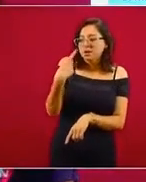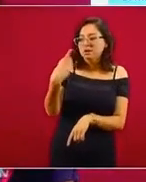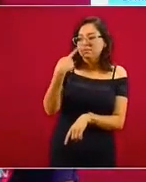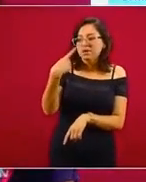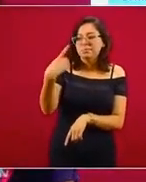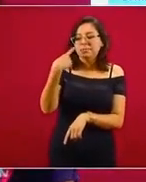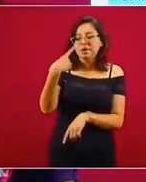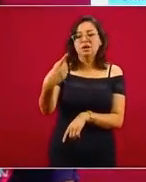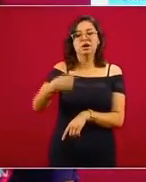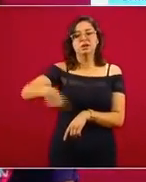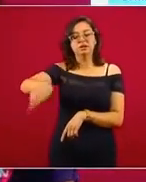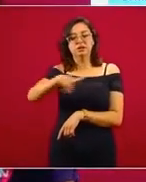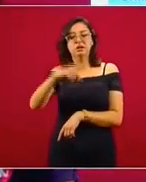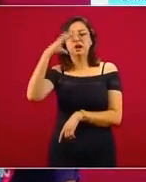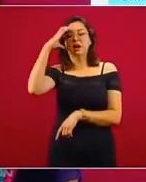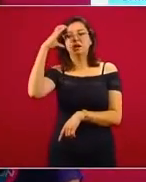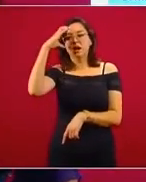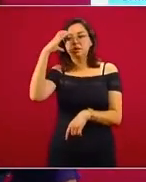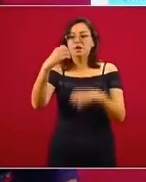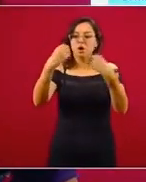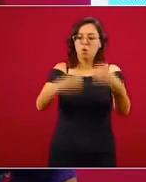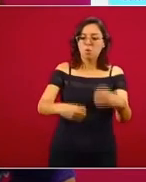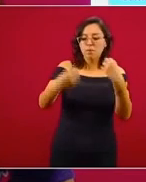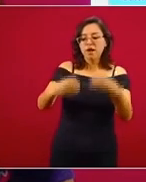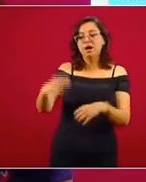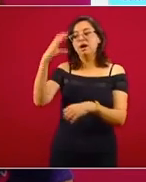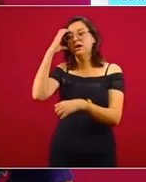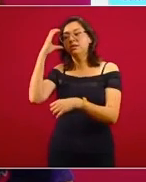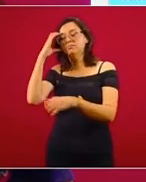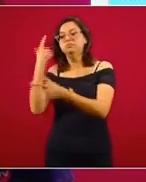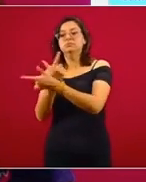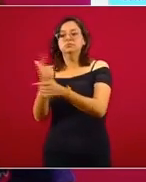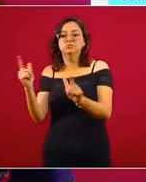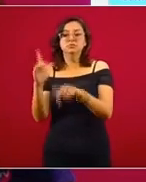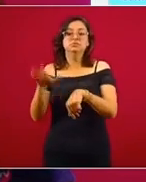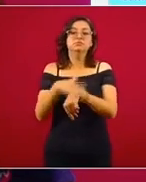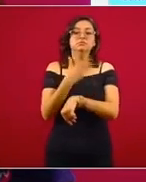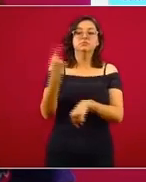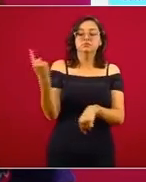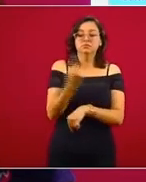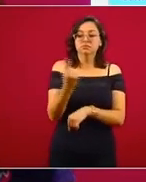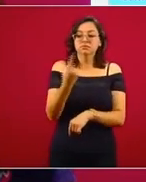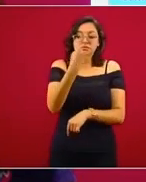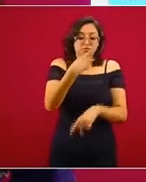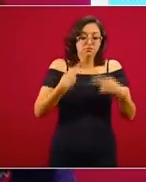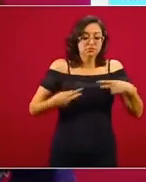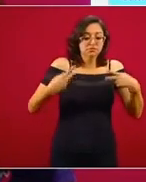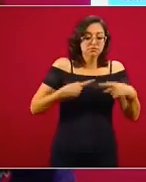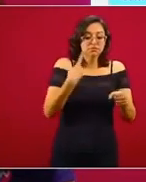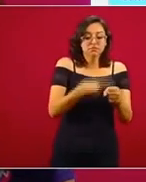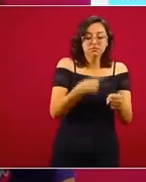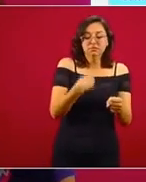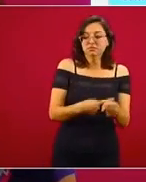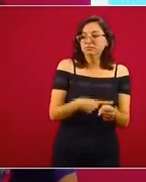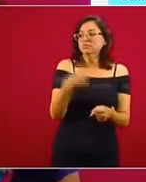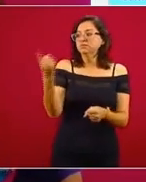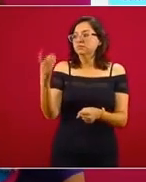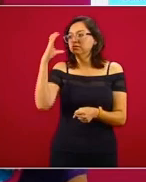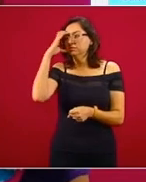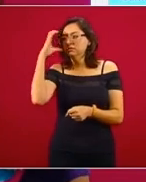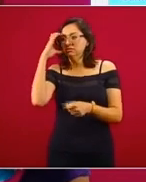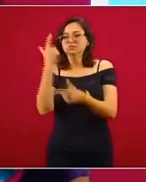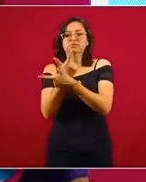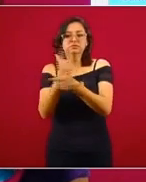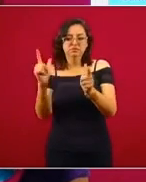their status, and a wide array of relevant information. It is important to keep track of the occupancy